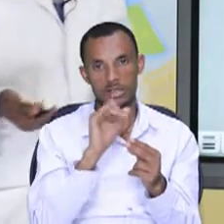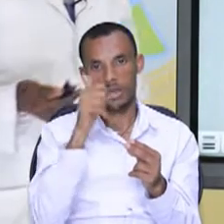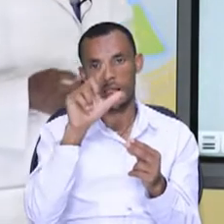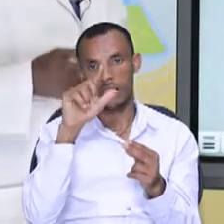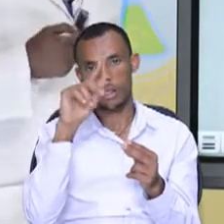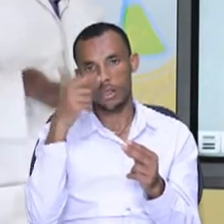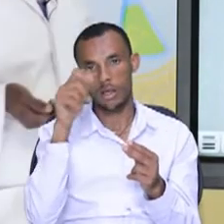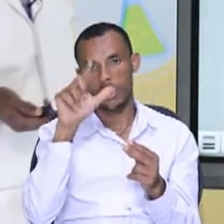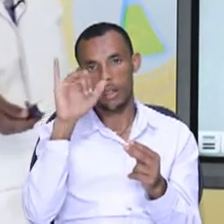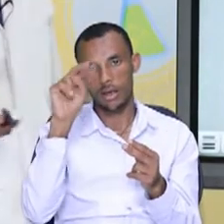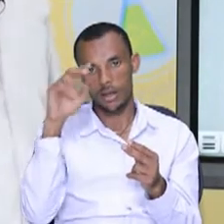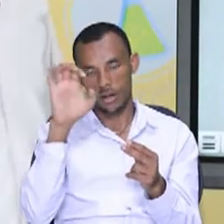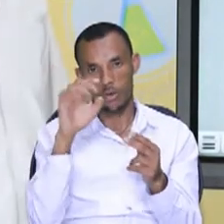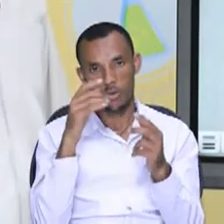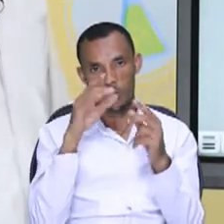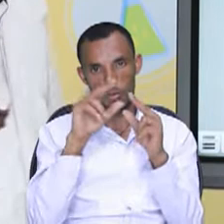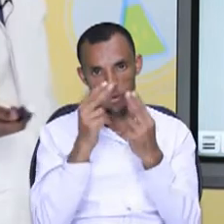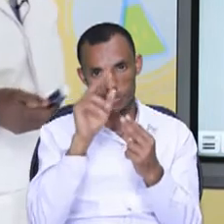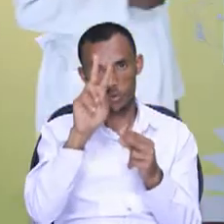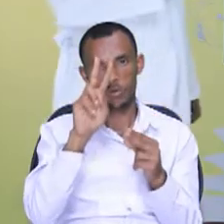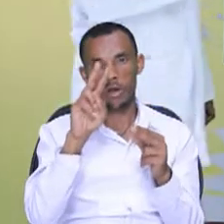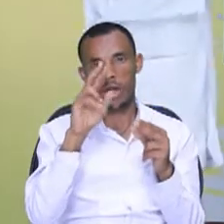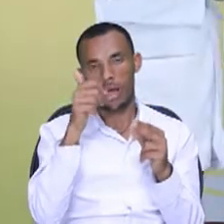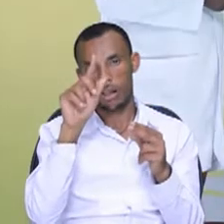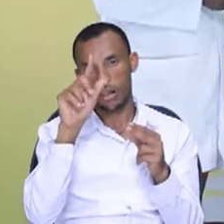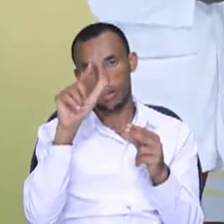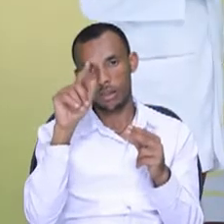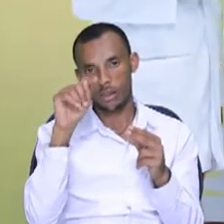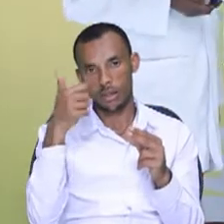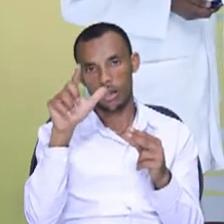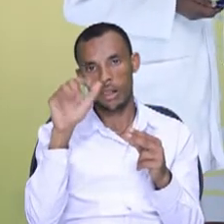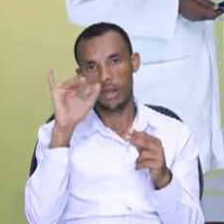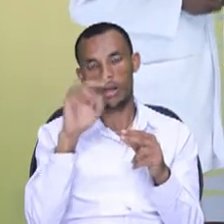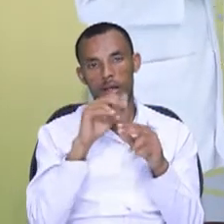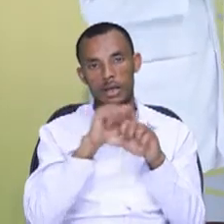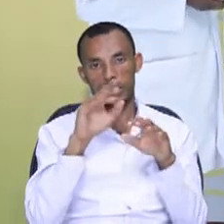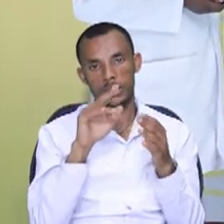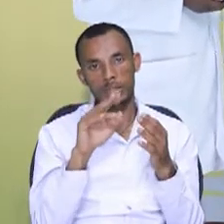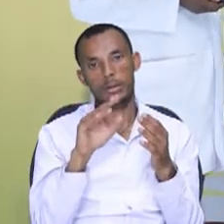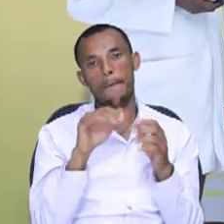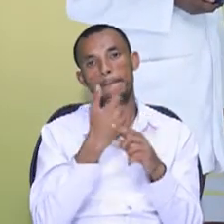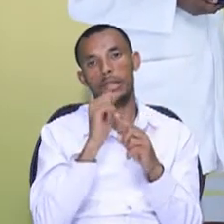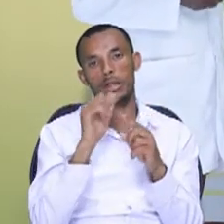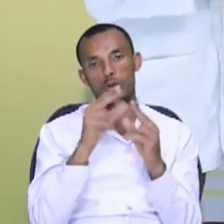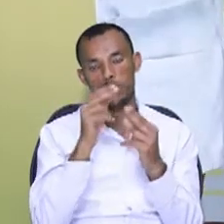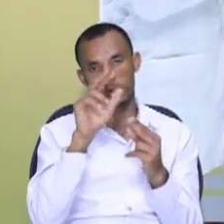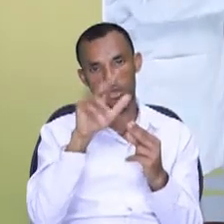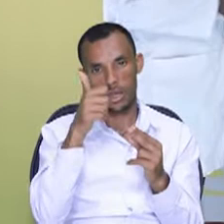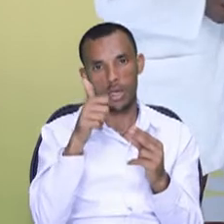alkali metals. Group 2 element, alkaline earth metals. Group 3A, boron family. Group